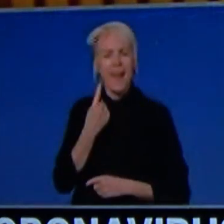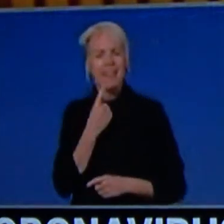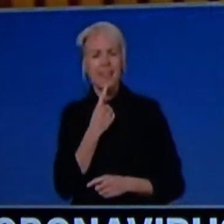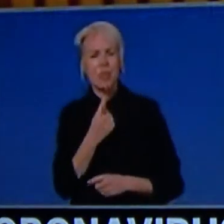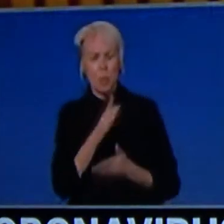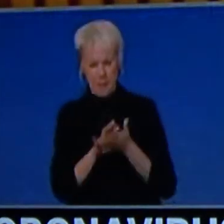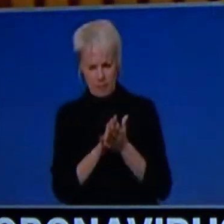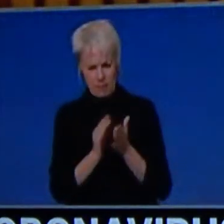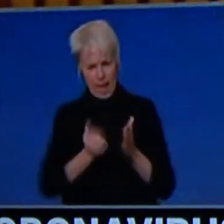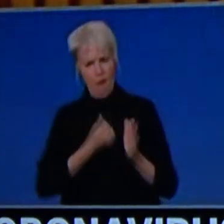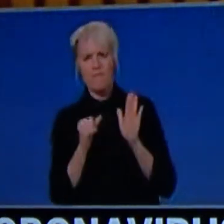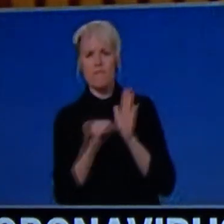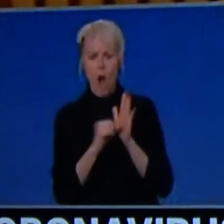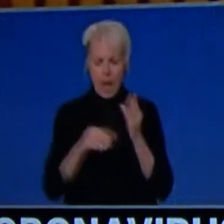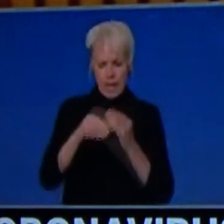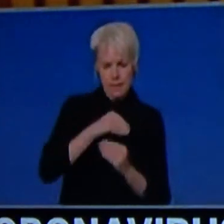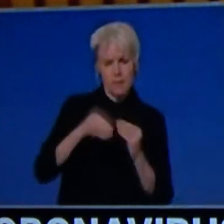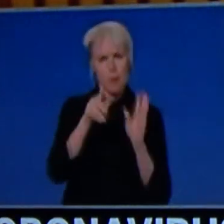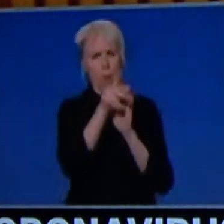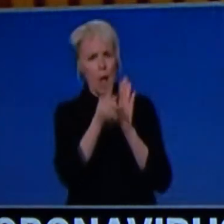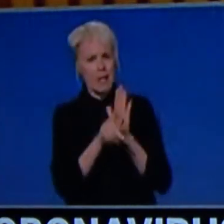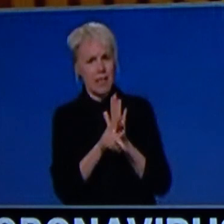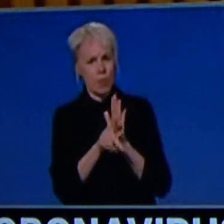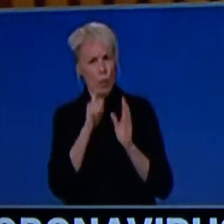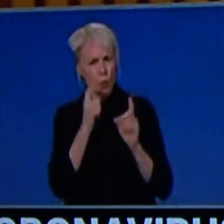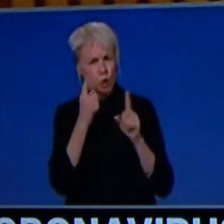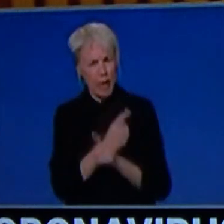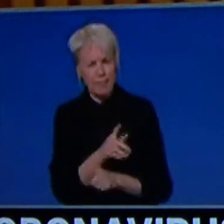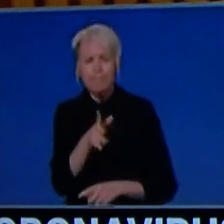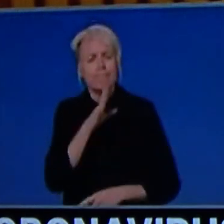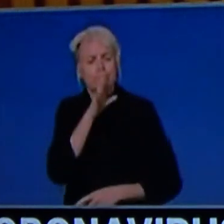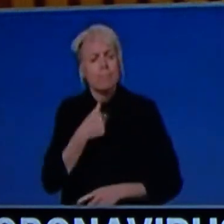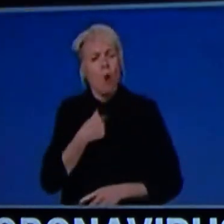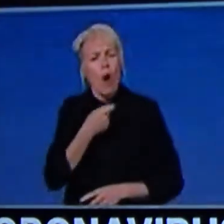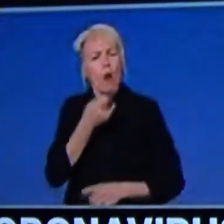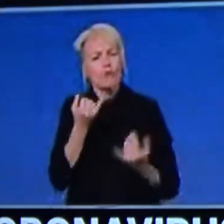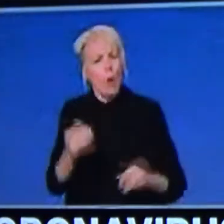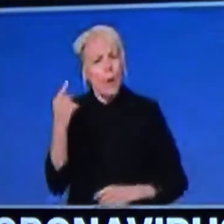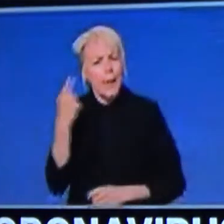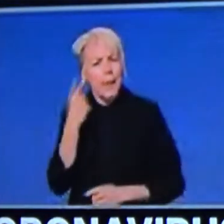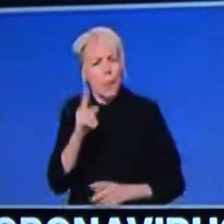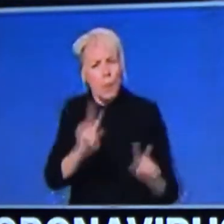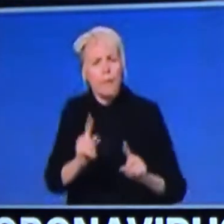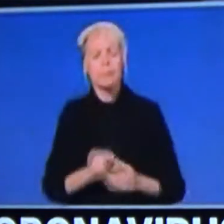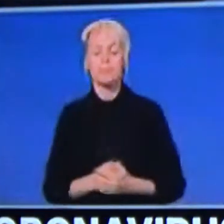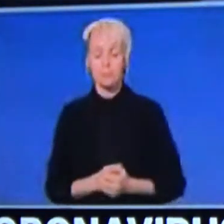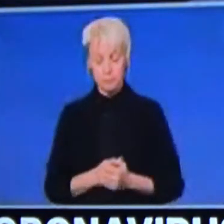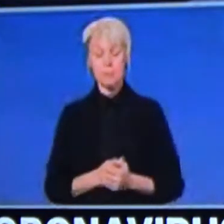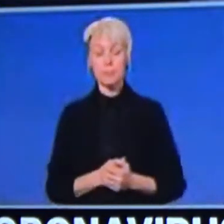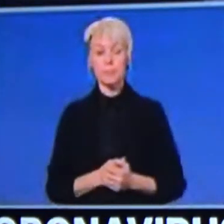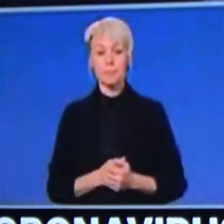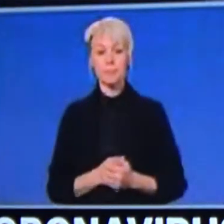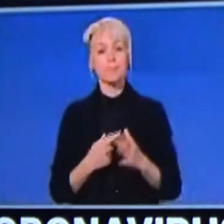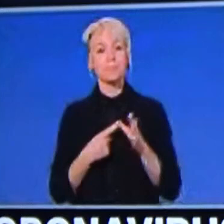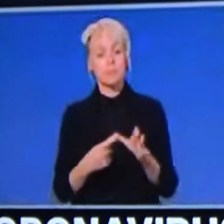fiscal policy, that there are going to have to be changes there. Have I misinterpreted that? I was talking about general policy settings at both state and a